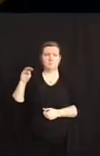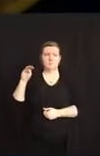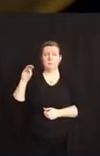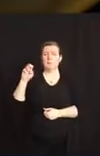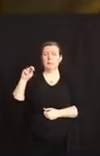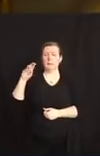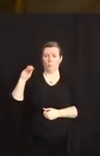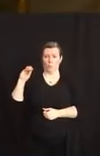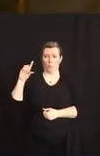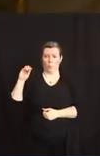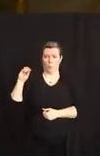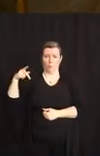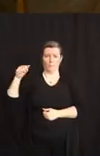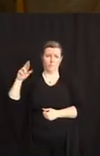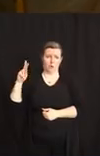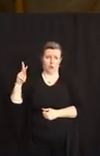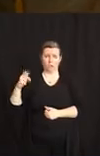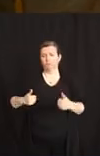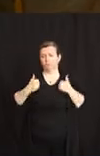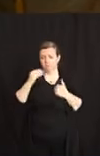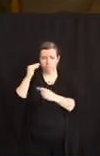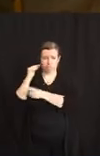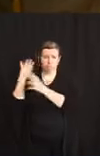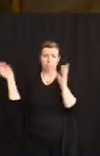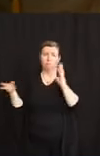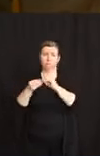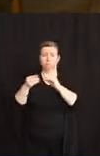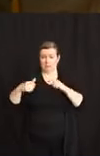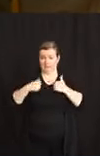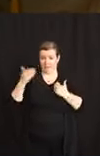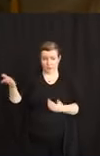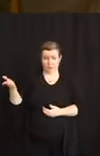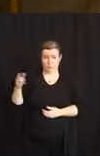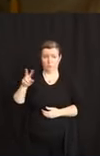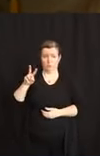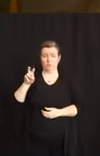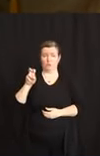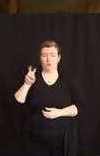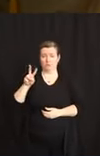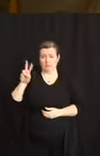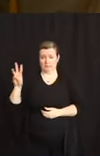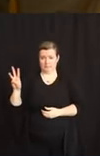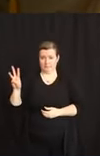with a overall census of 226, reports